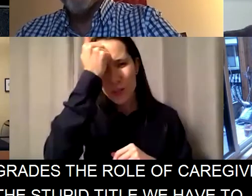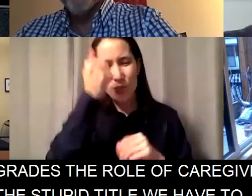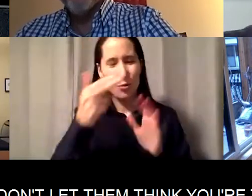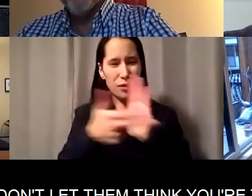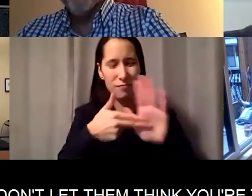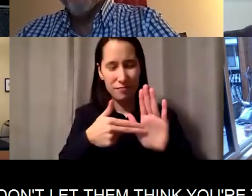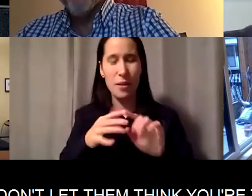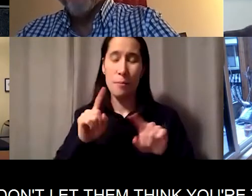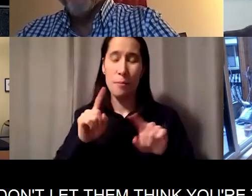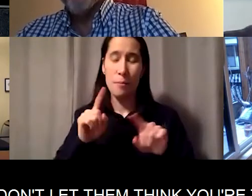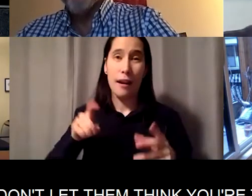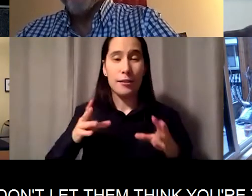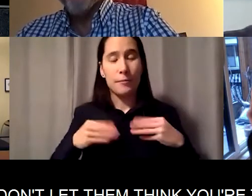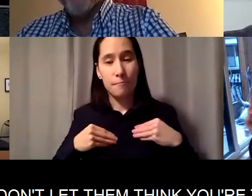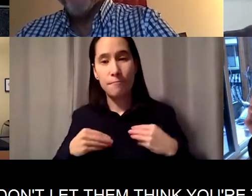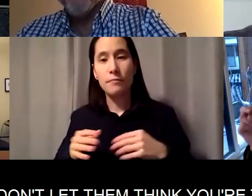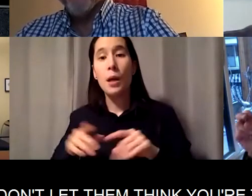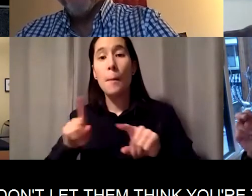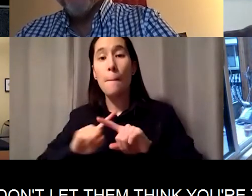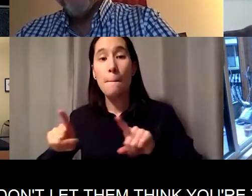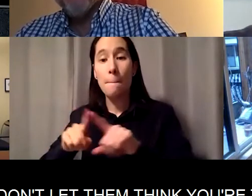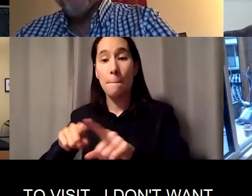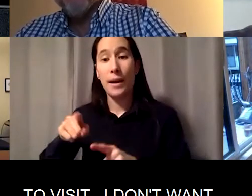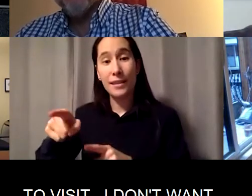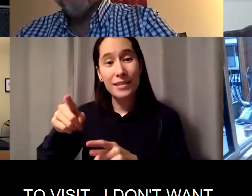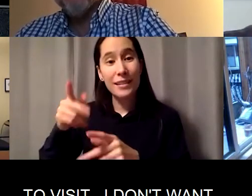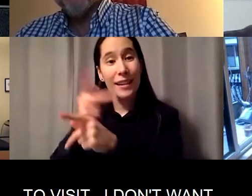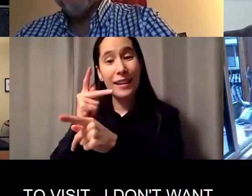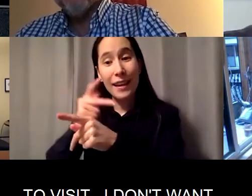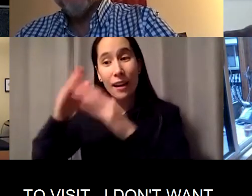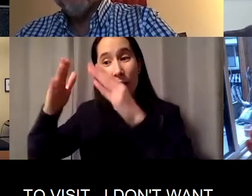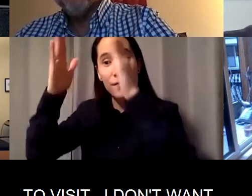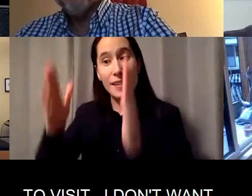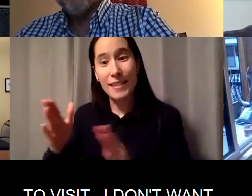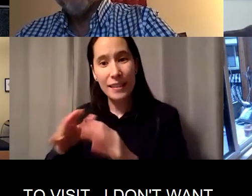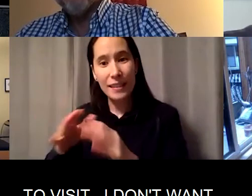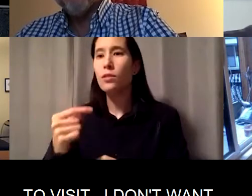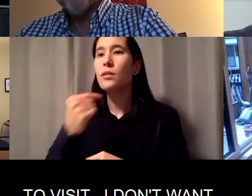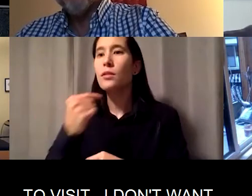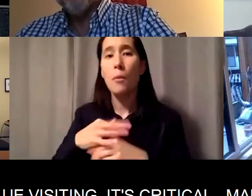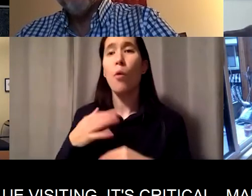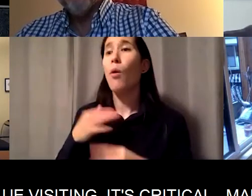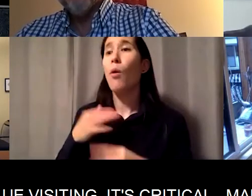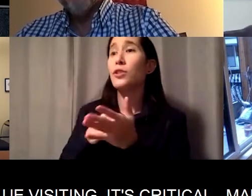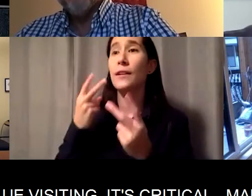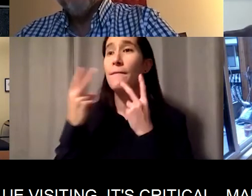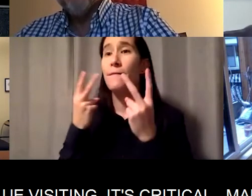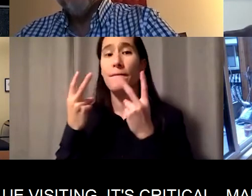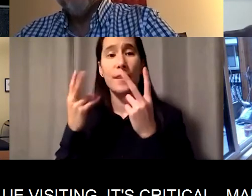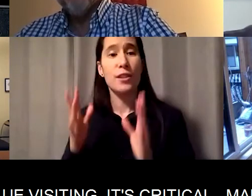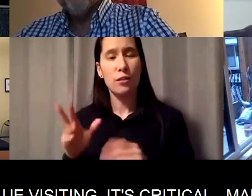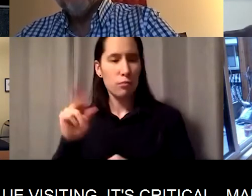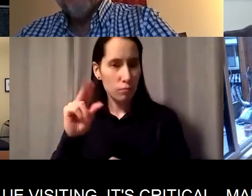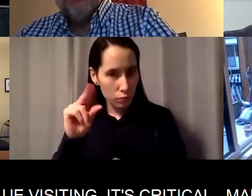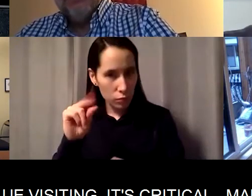the meantime, don't let them think you're there just to visit. And I don't want to undervalue visiting, it's critical, but make it clear if you're there